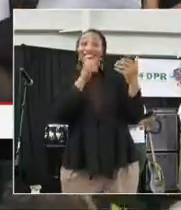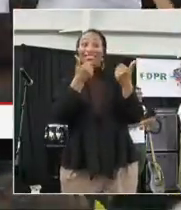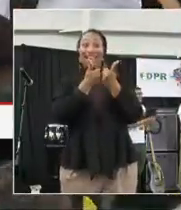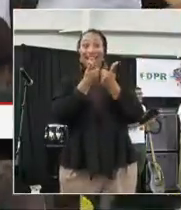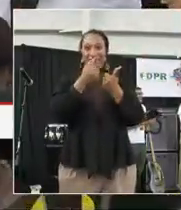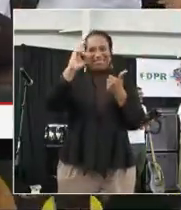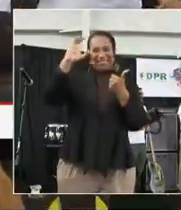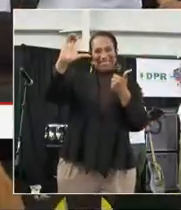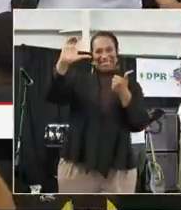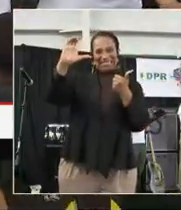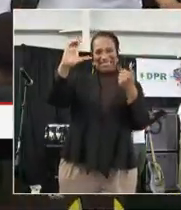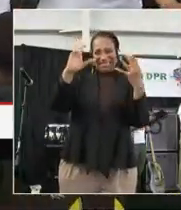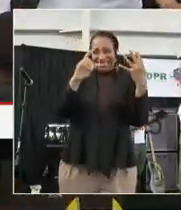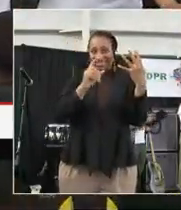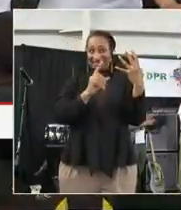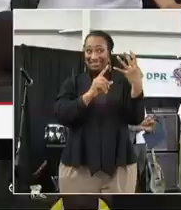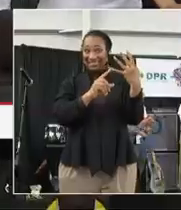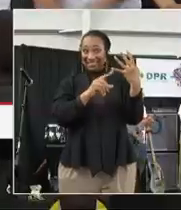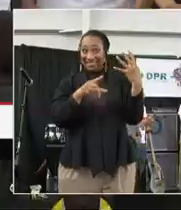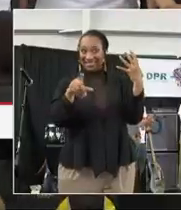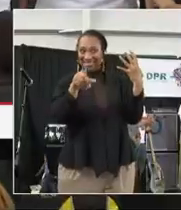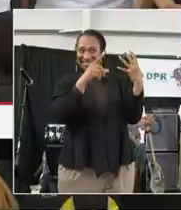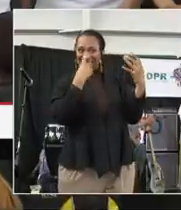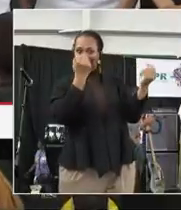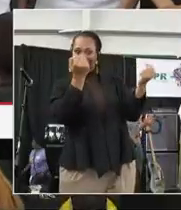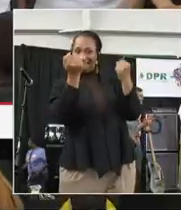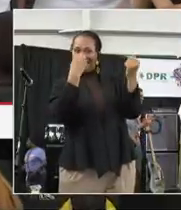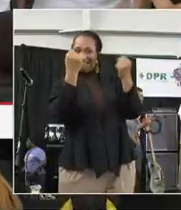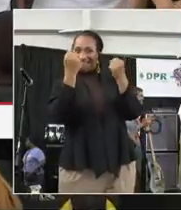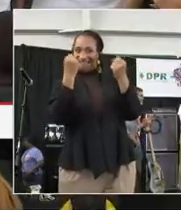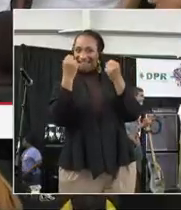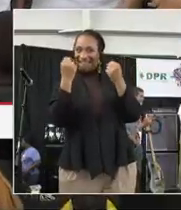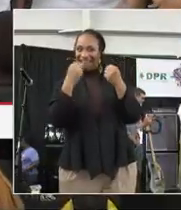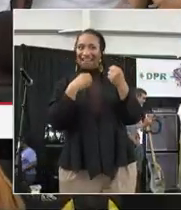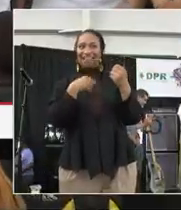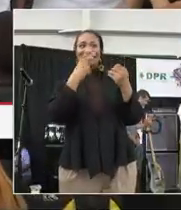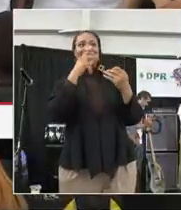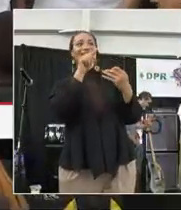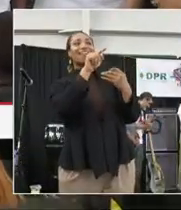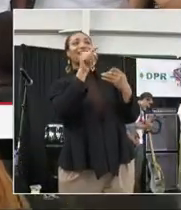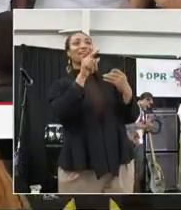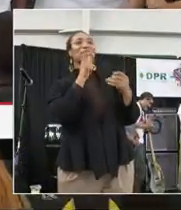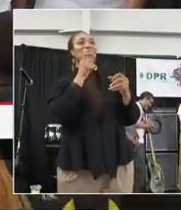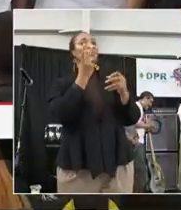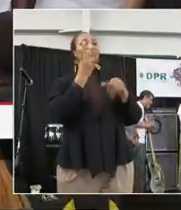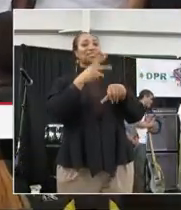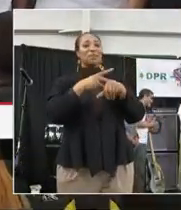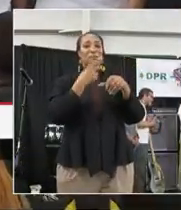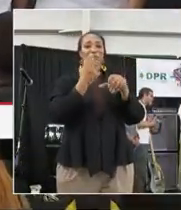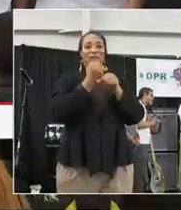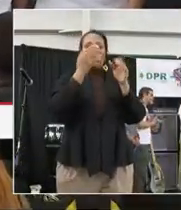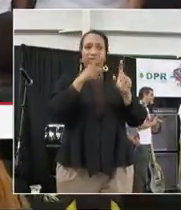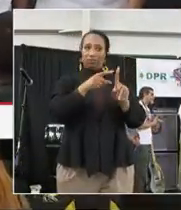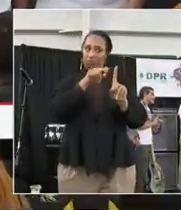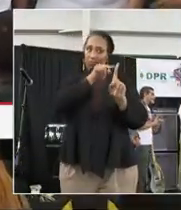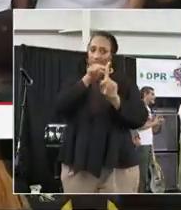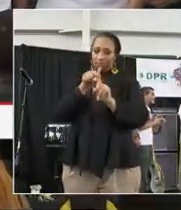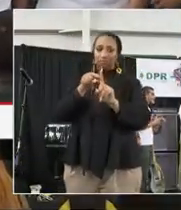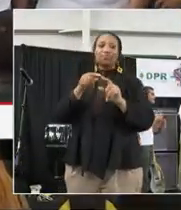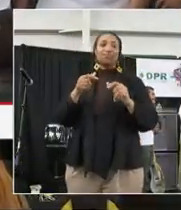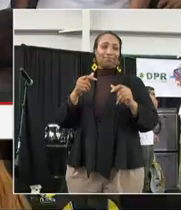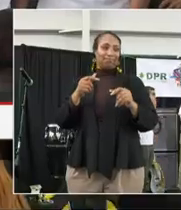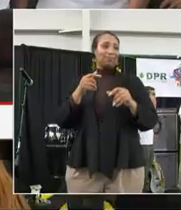And you see behind me, these are the 2-time defending national senior game winners. You heard from one of our